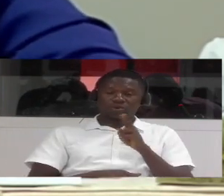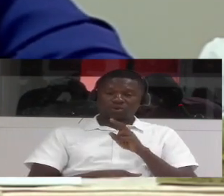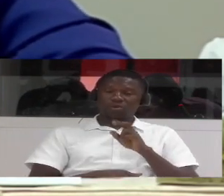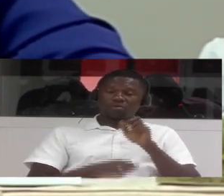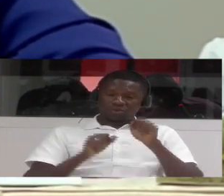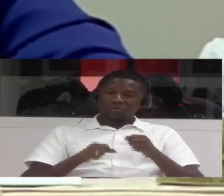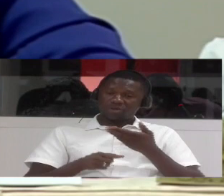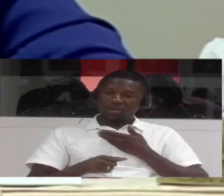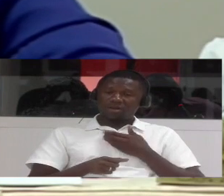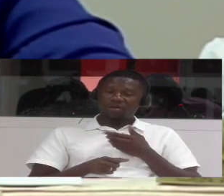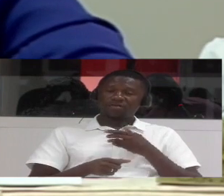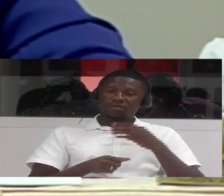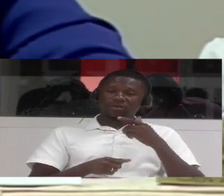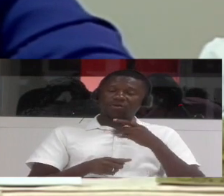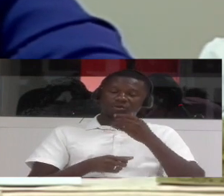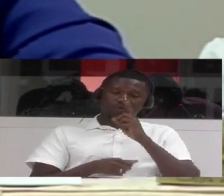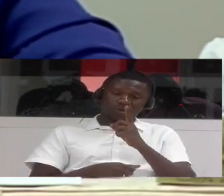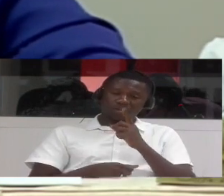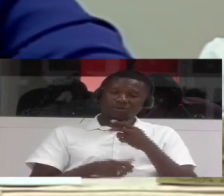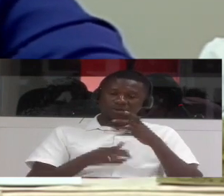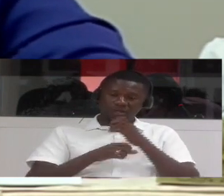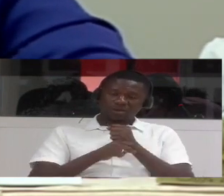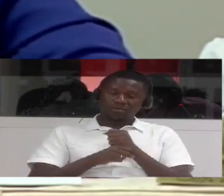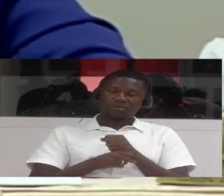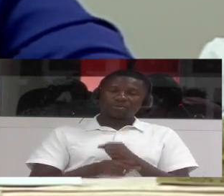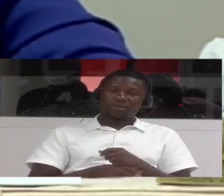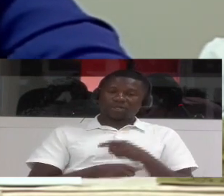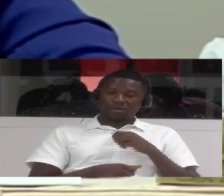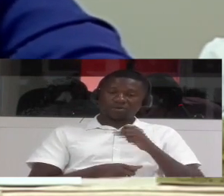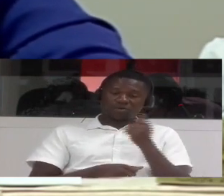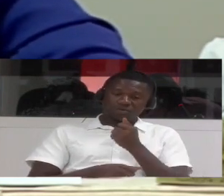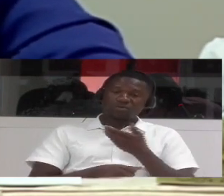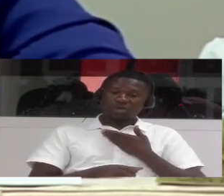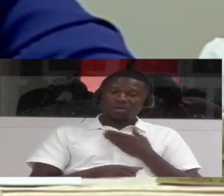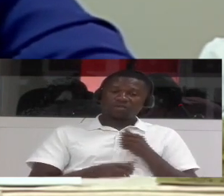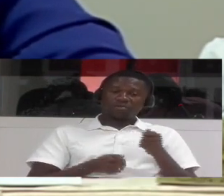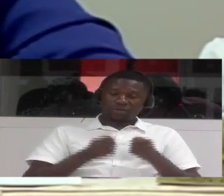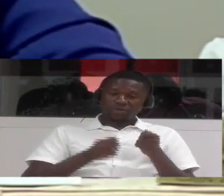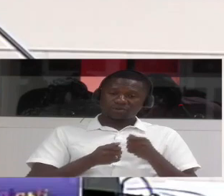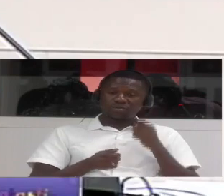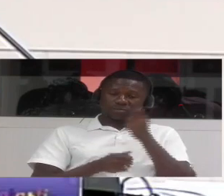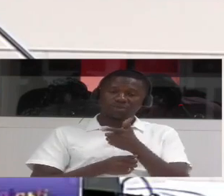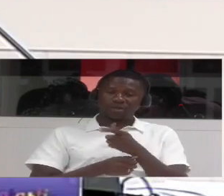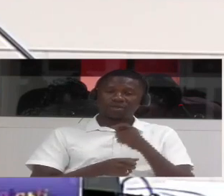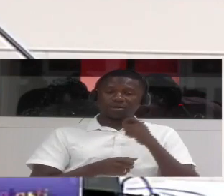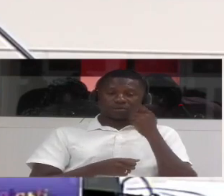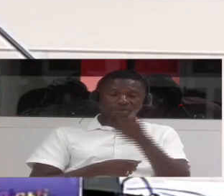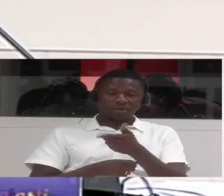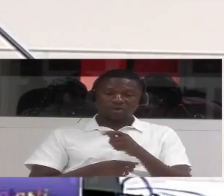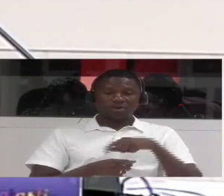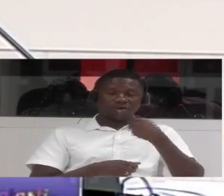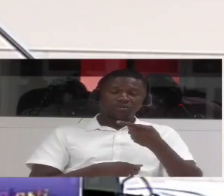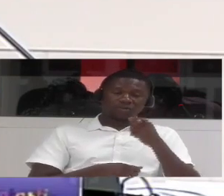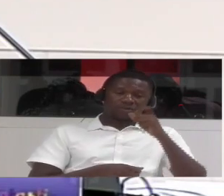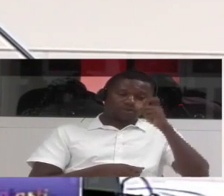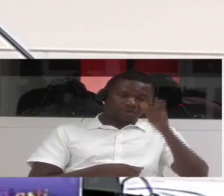one, and also you managed to pay the fines of journalists who were not